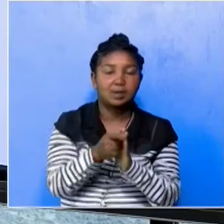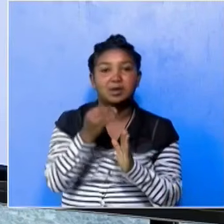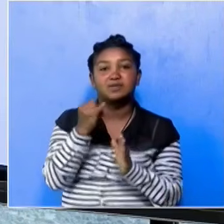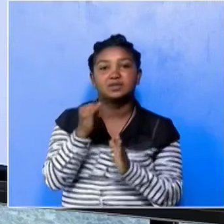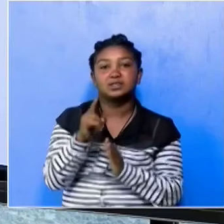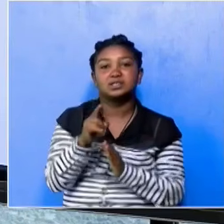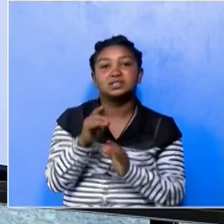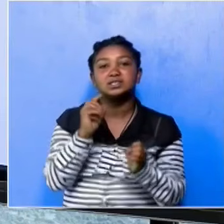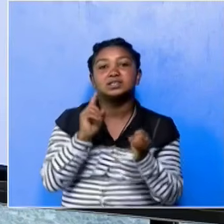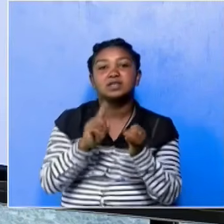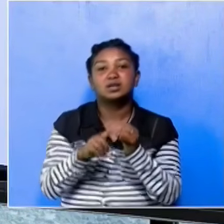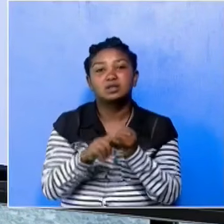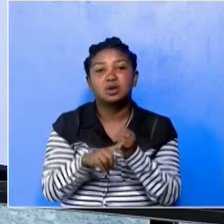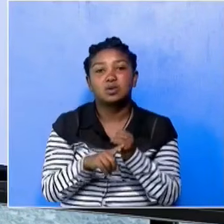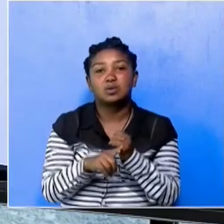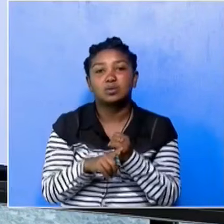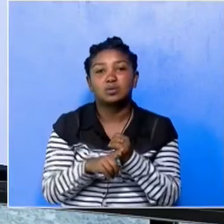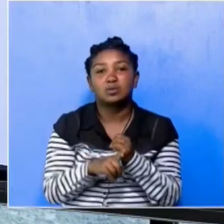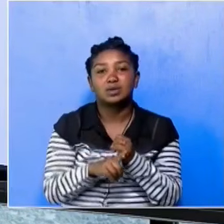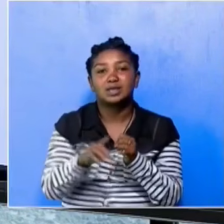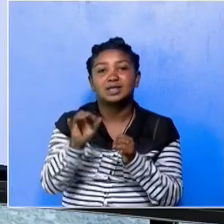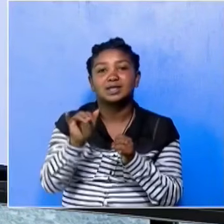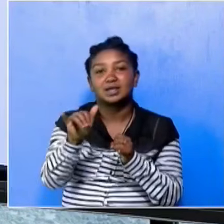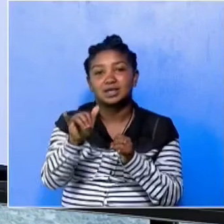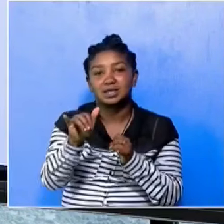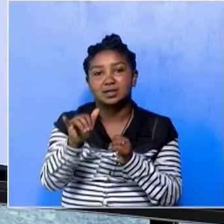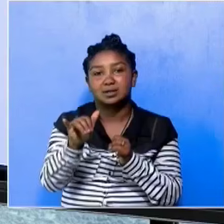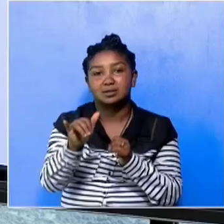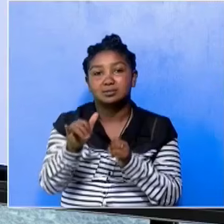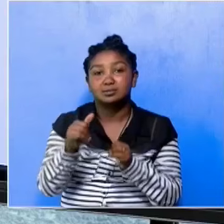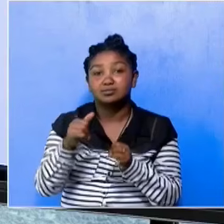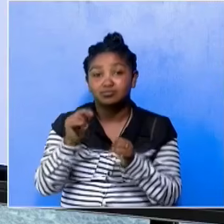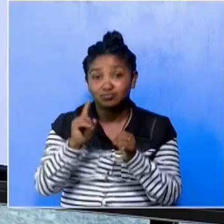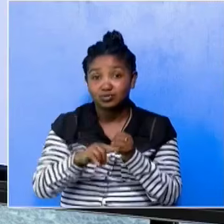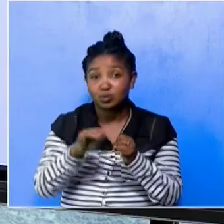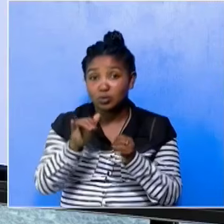it is ended in Y